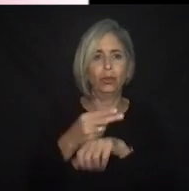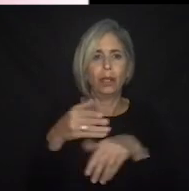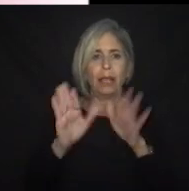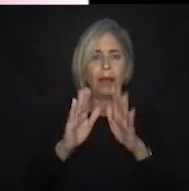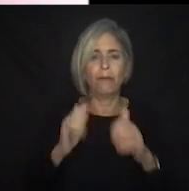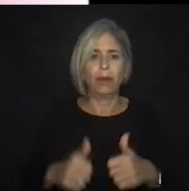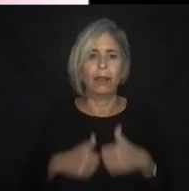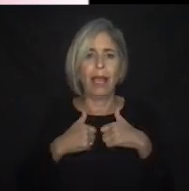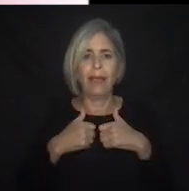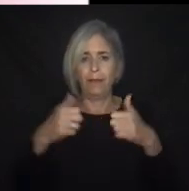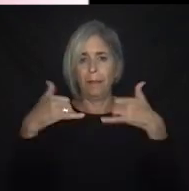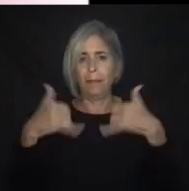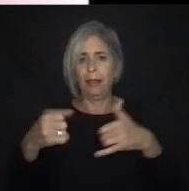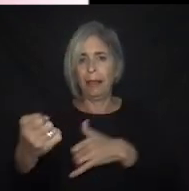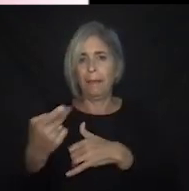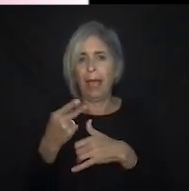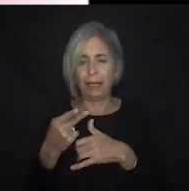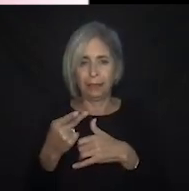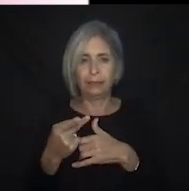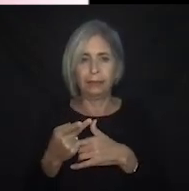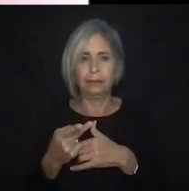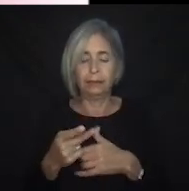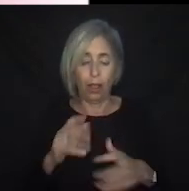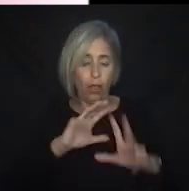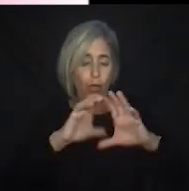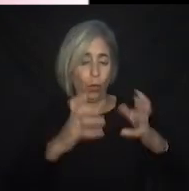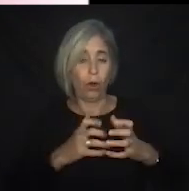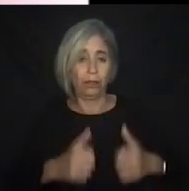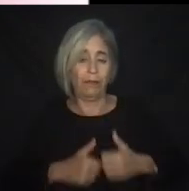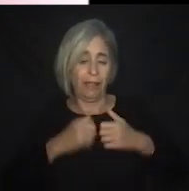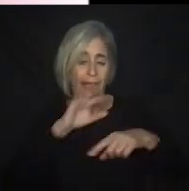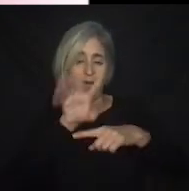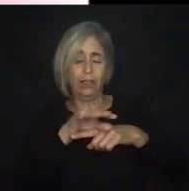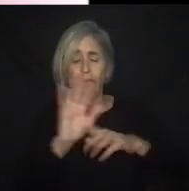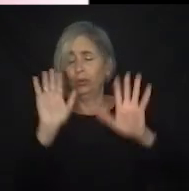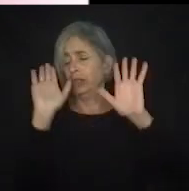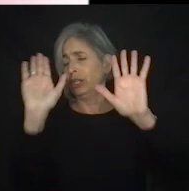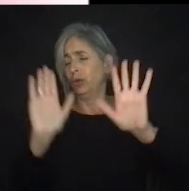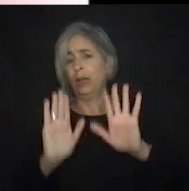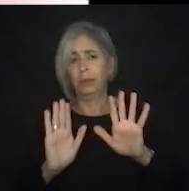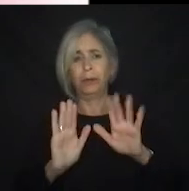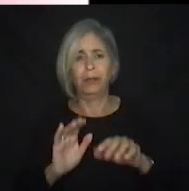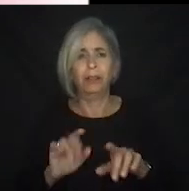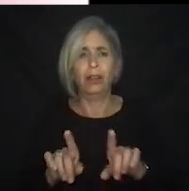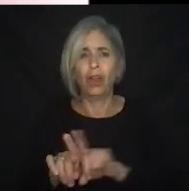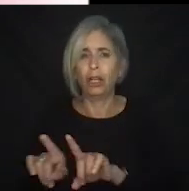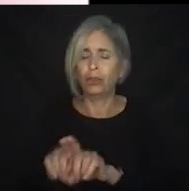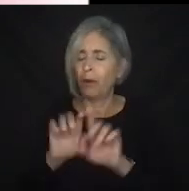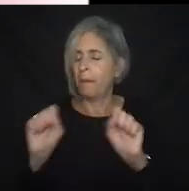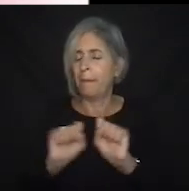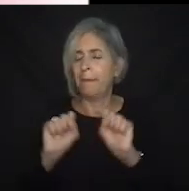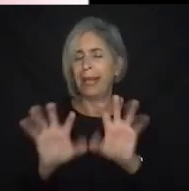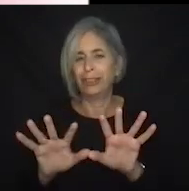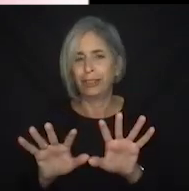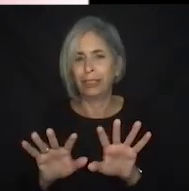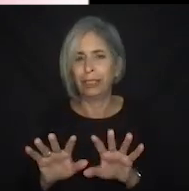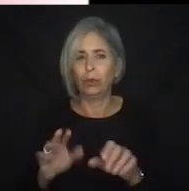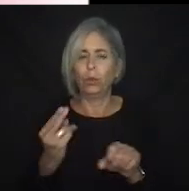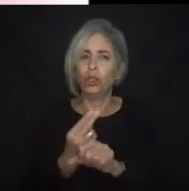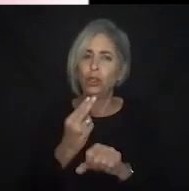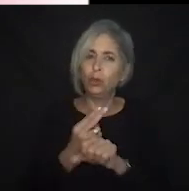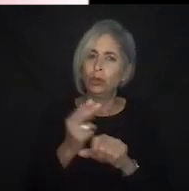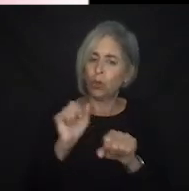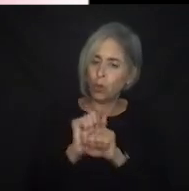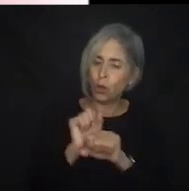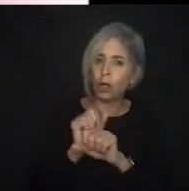as we talked about earlier, the world of live video is incredible and it's magical. It's really instrumental with how we